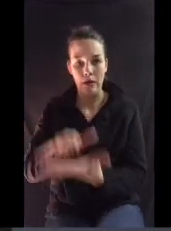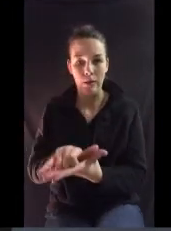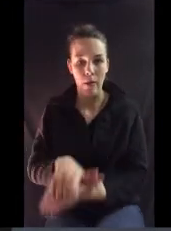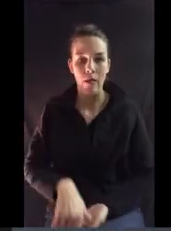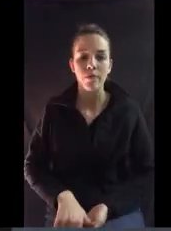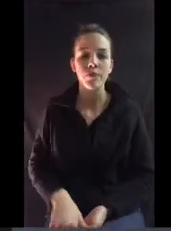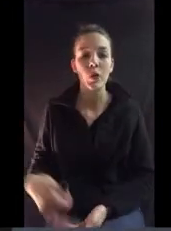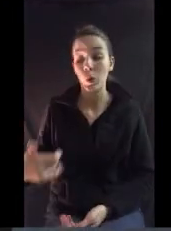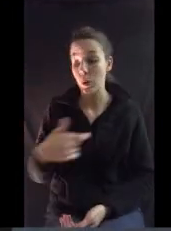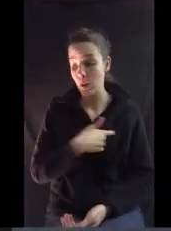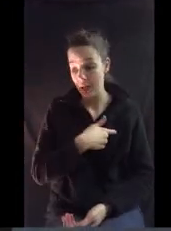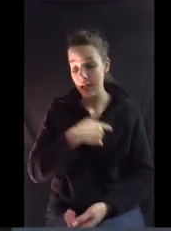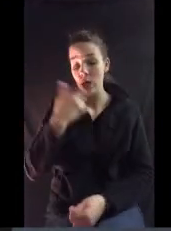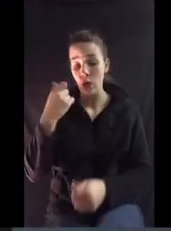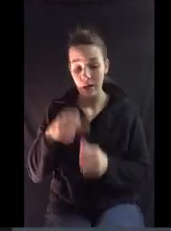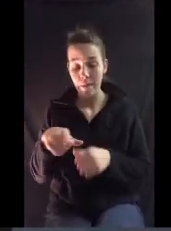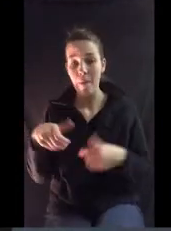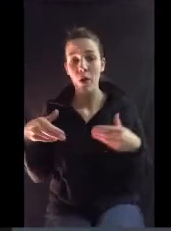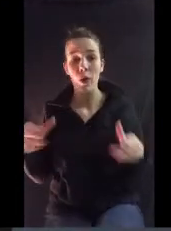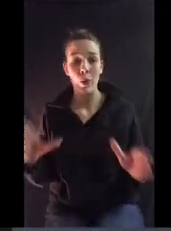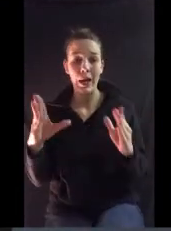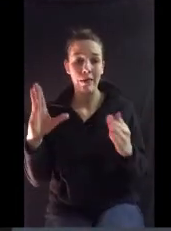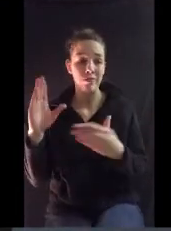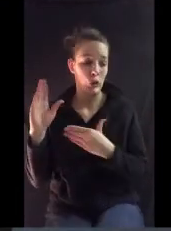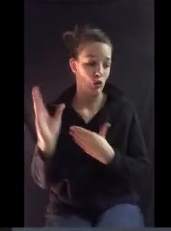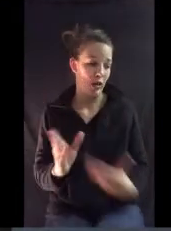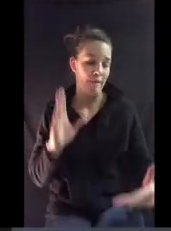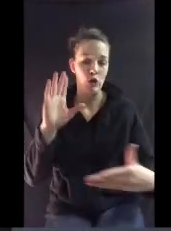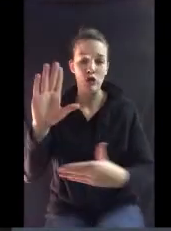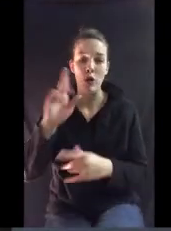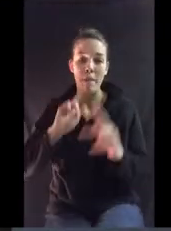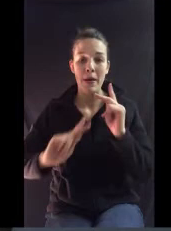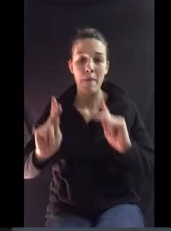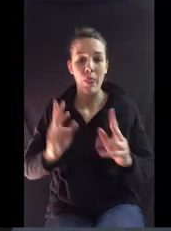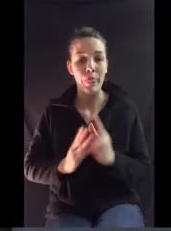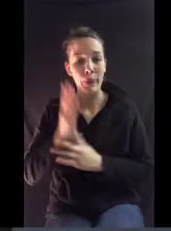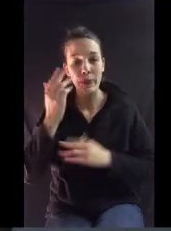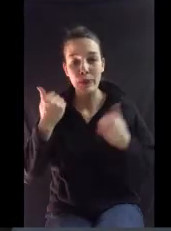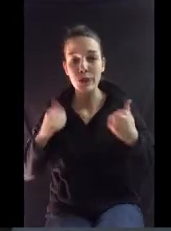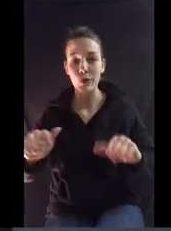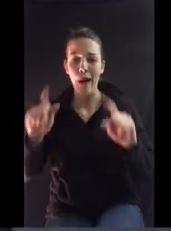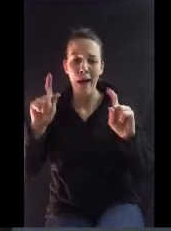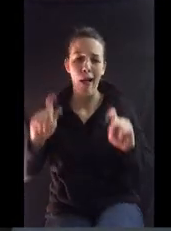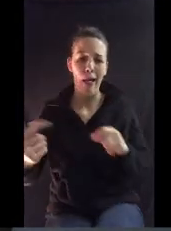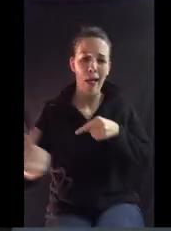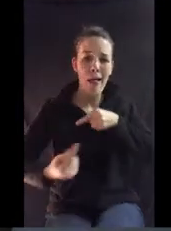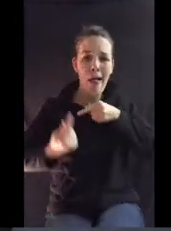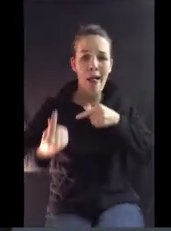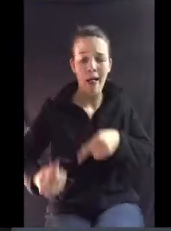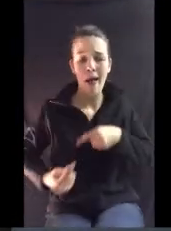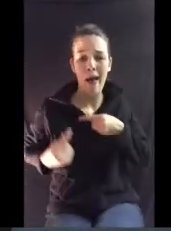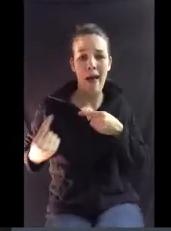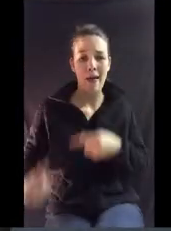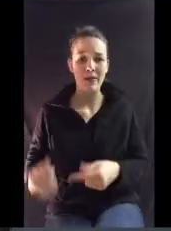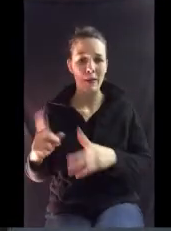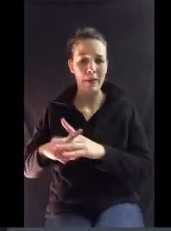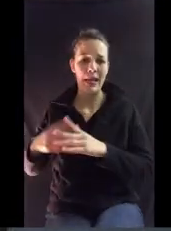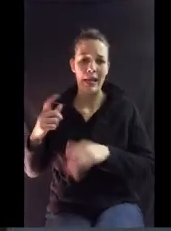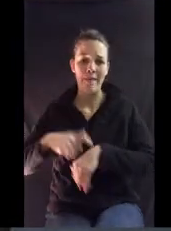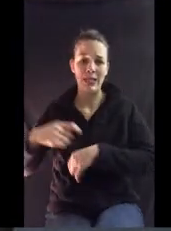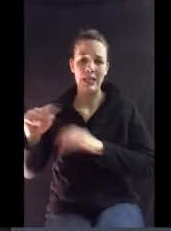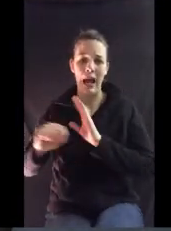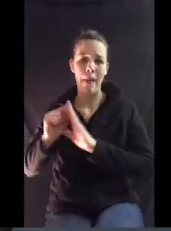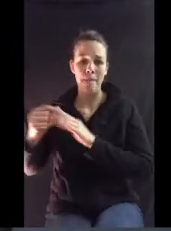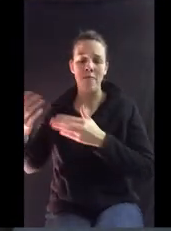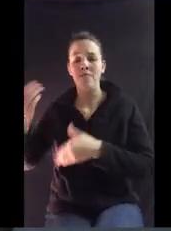dream the impossible. We remember the ways you have delivered your people through trials and tribulations